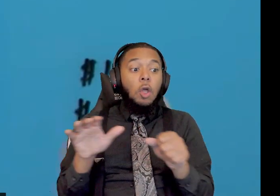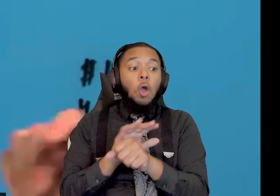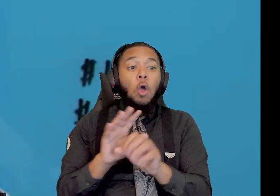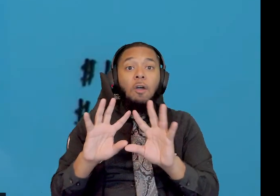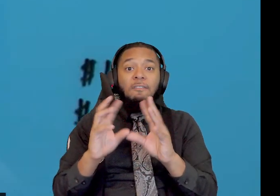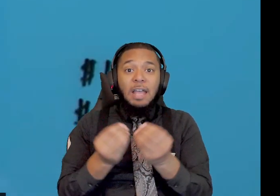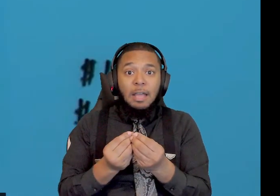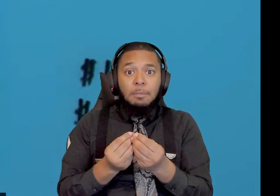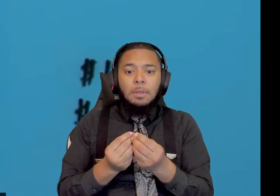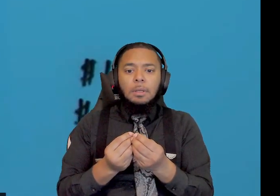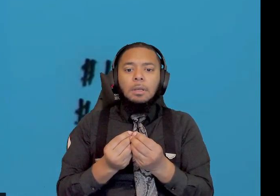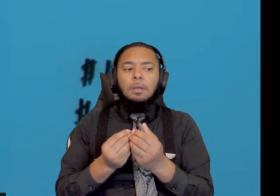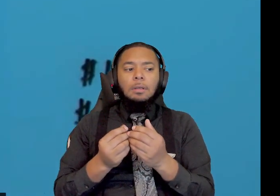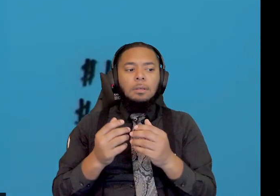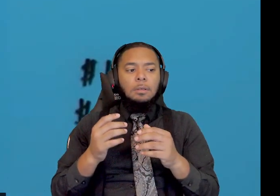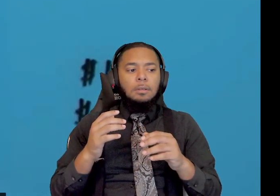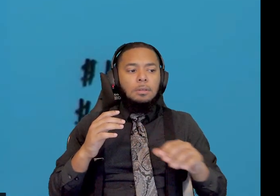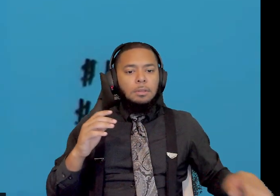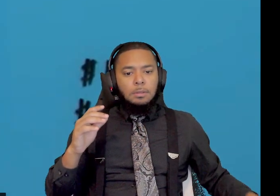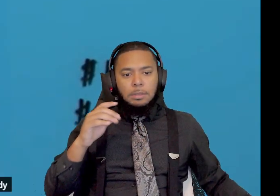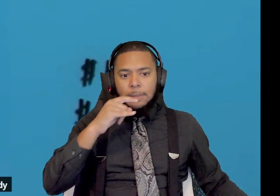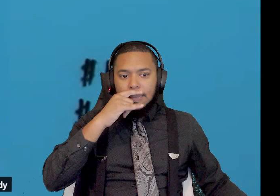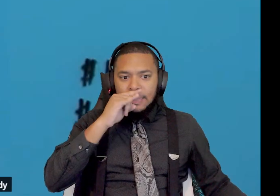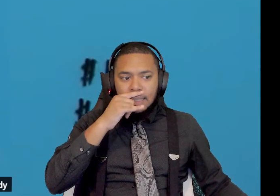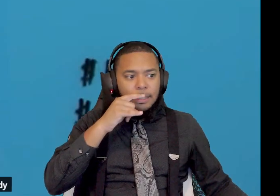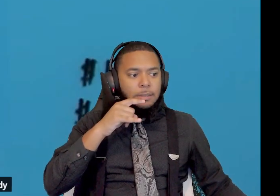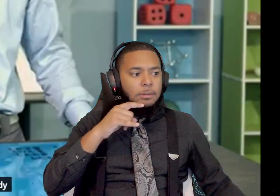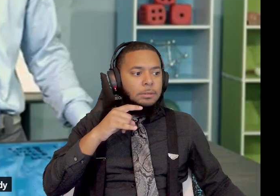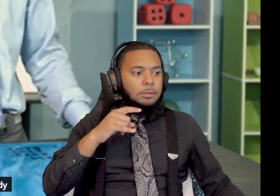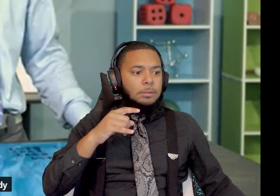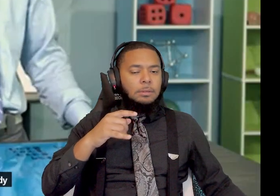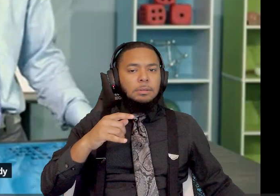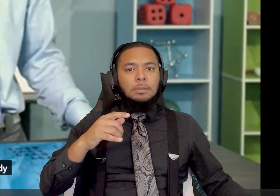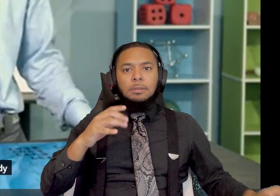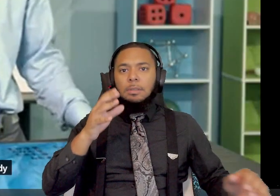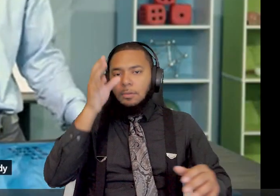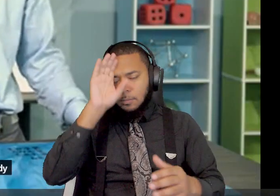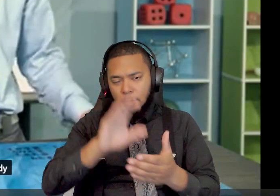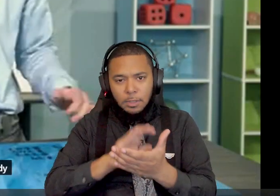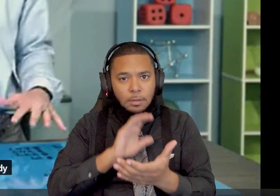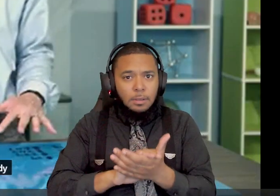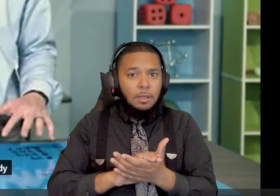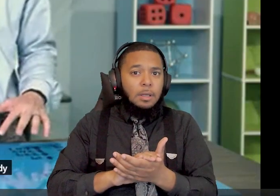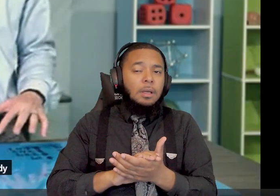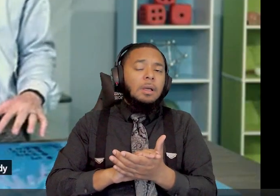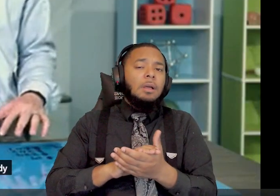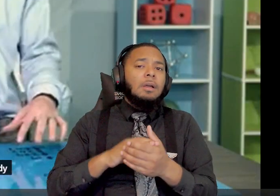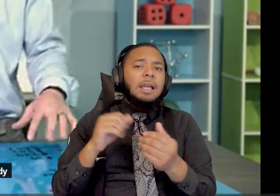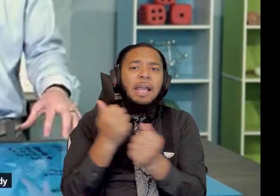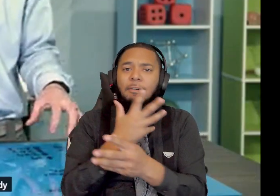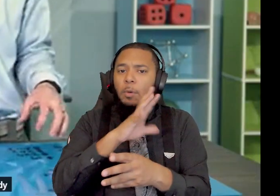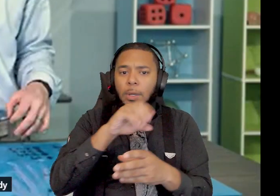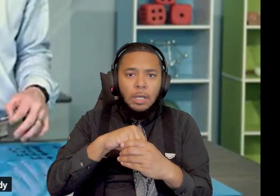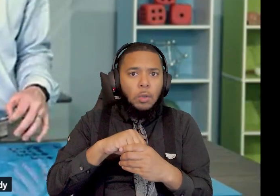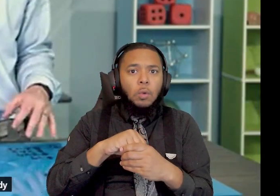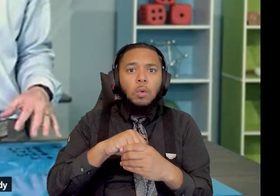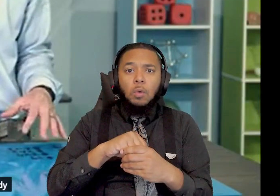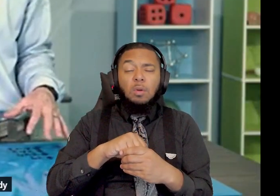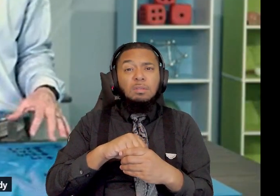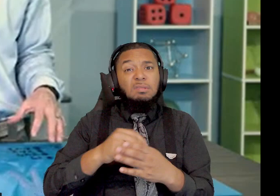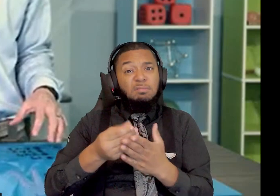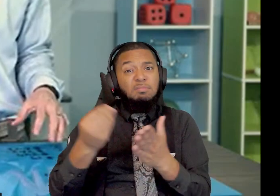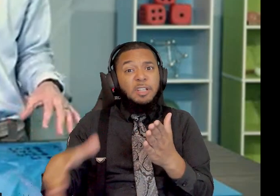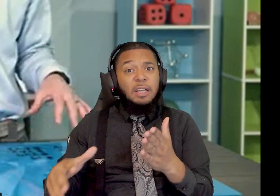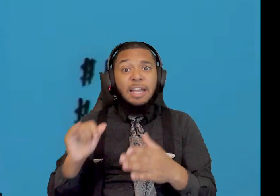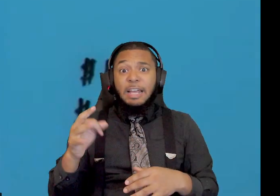your spouse your kids then it gets super expensive and again remember if anybody gets sick or needs to